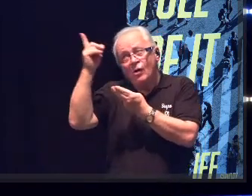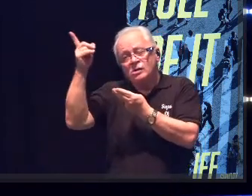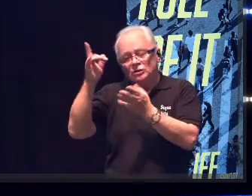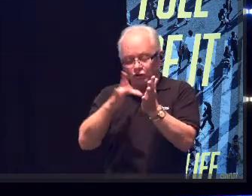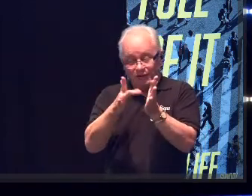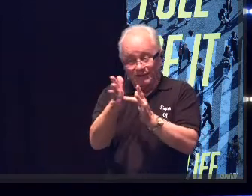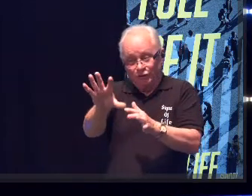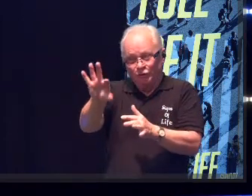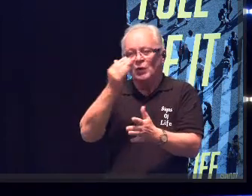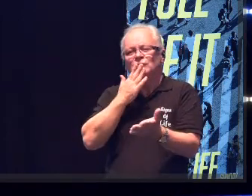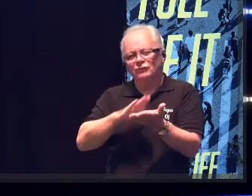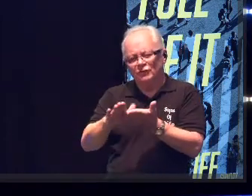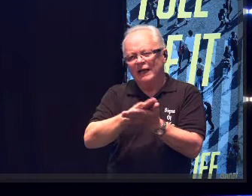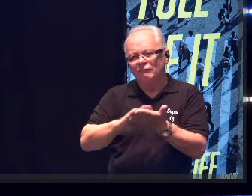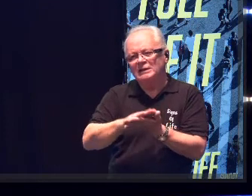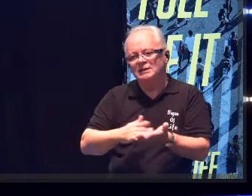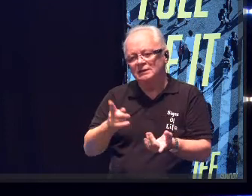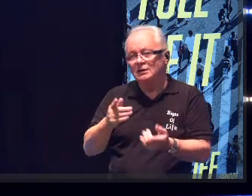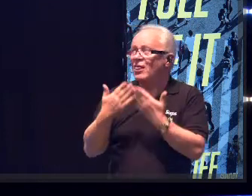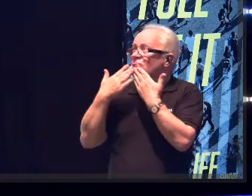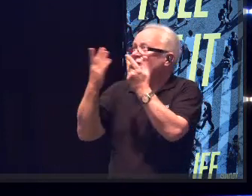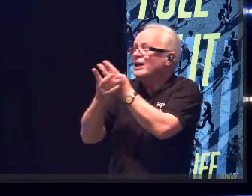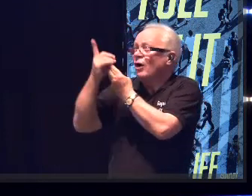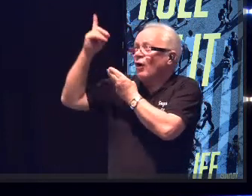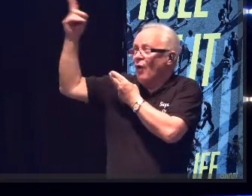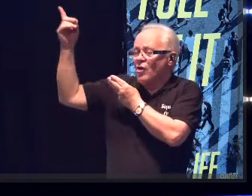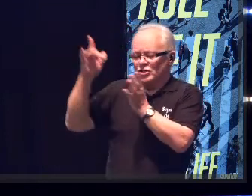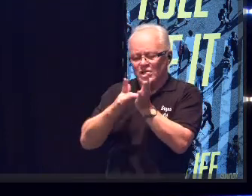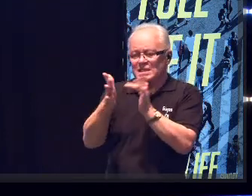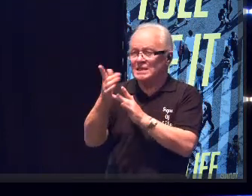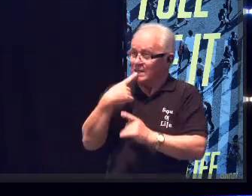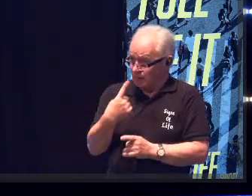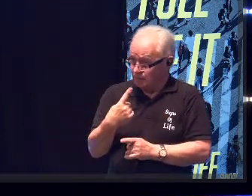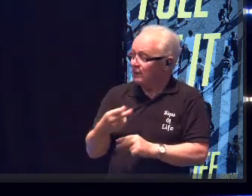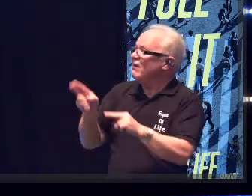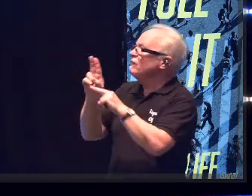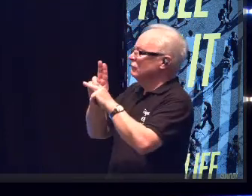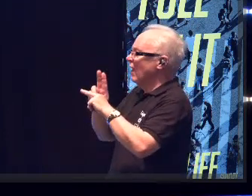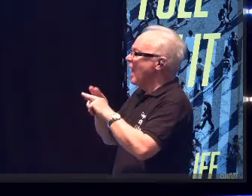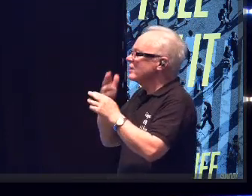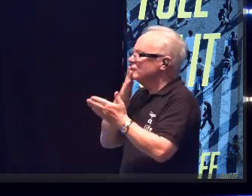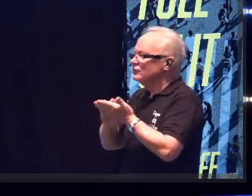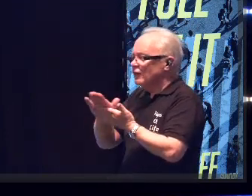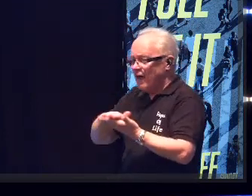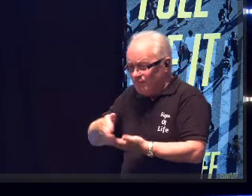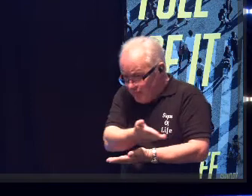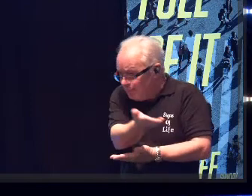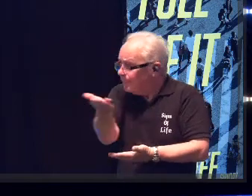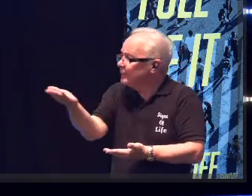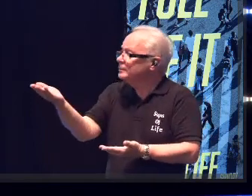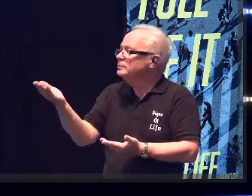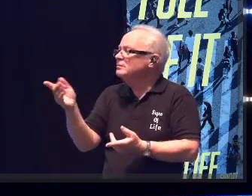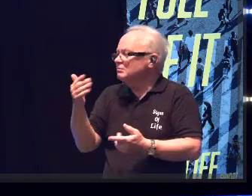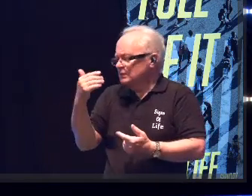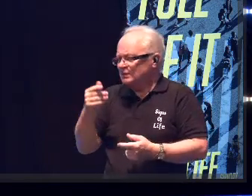forgiveness. Thank God he said, "Father, forgive them.